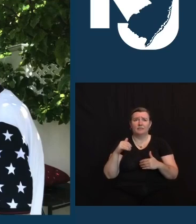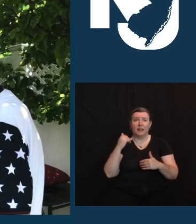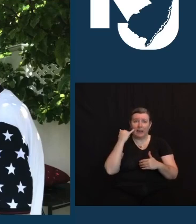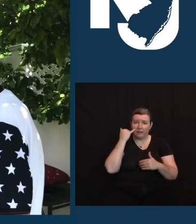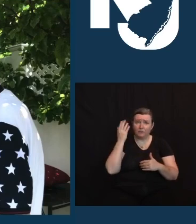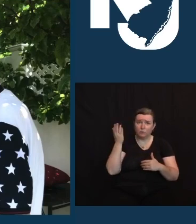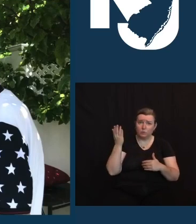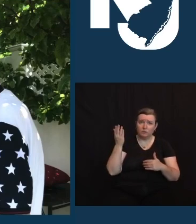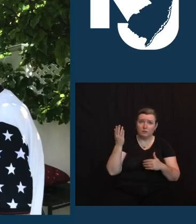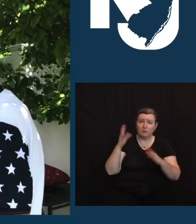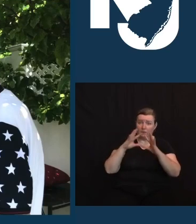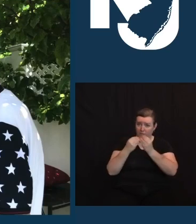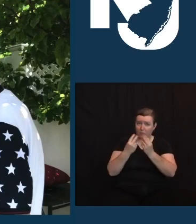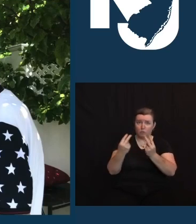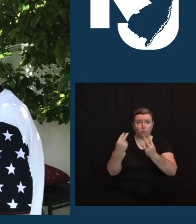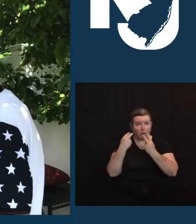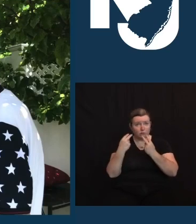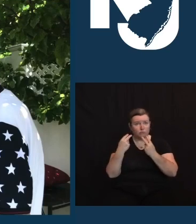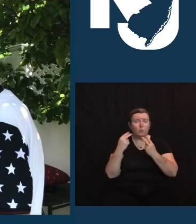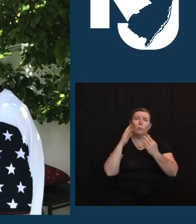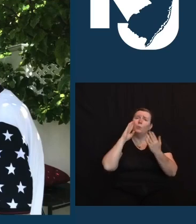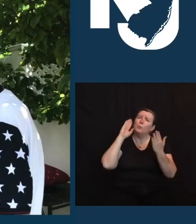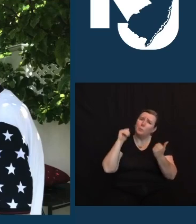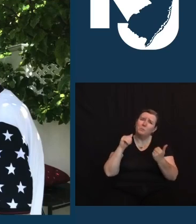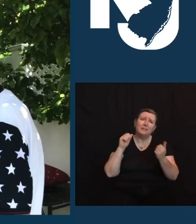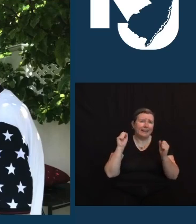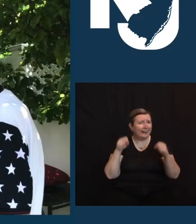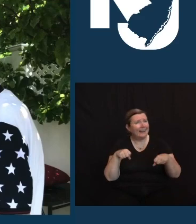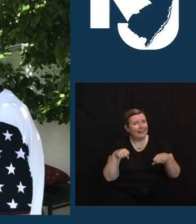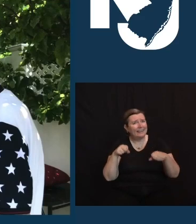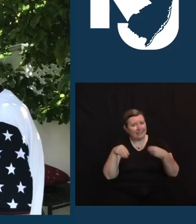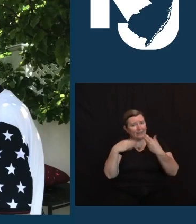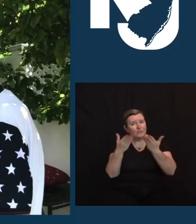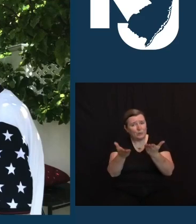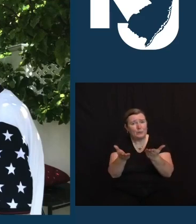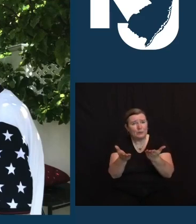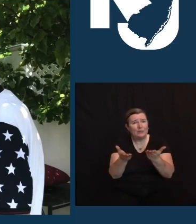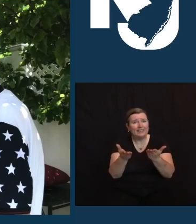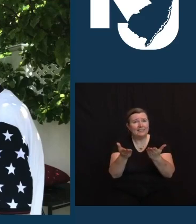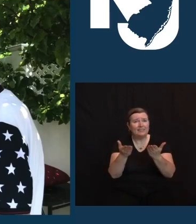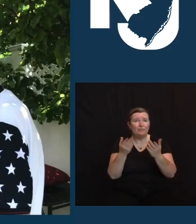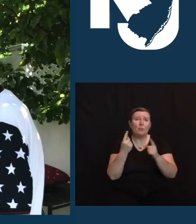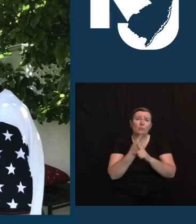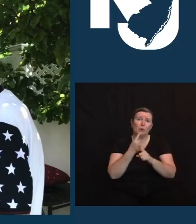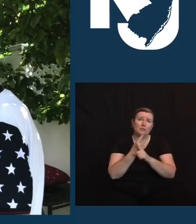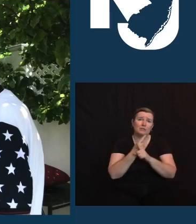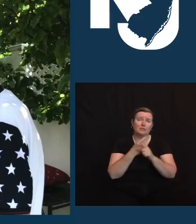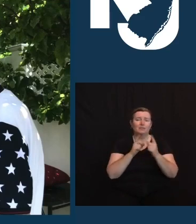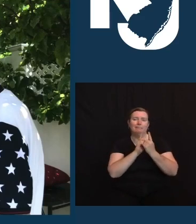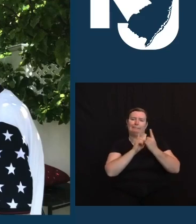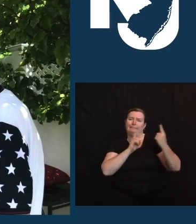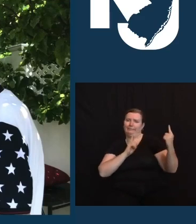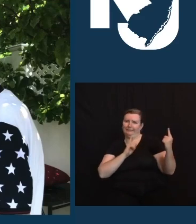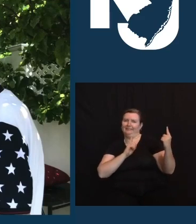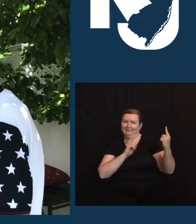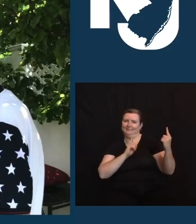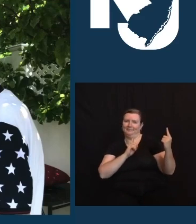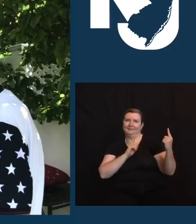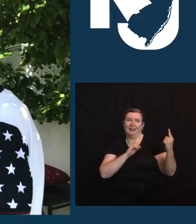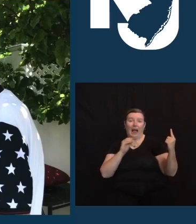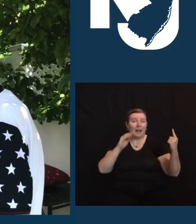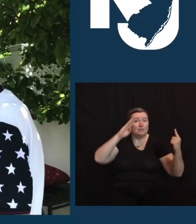watching, I hope we get a chance to give a socially distant but apropos greeting sometime this summer